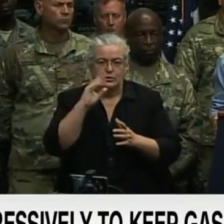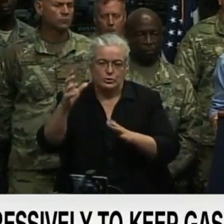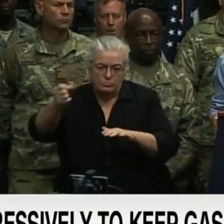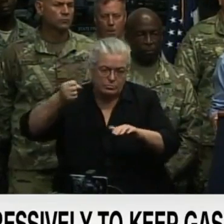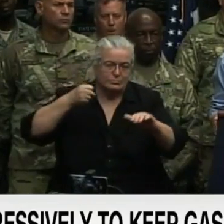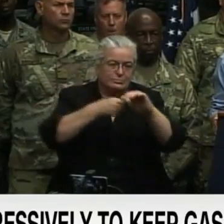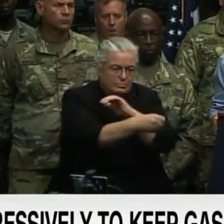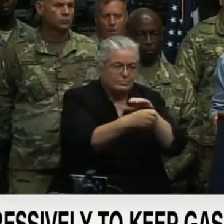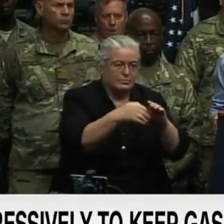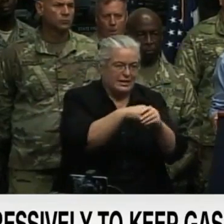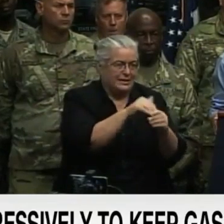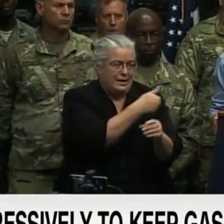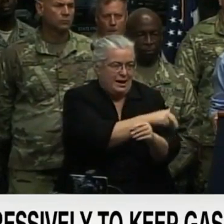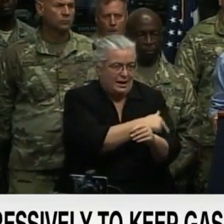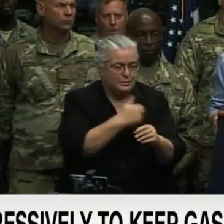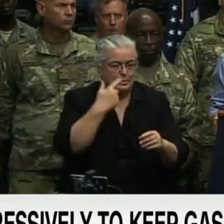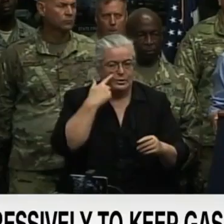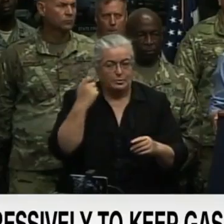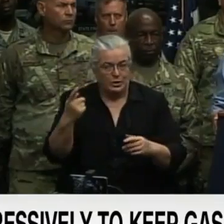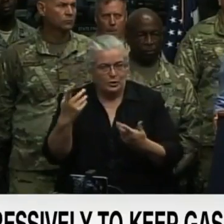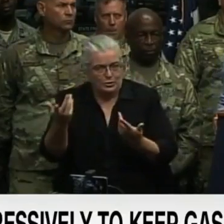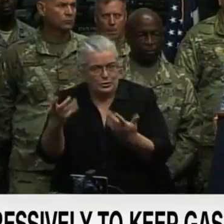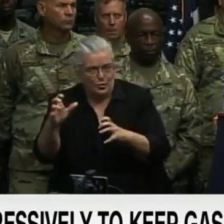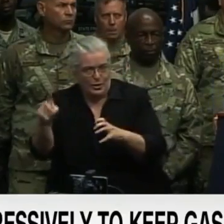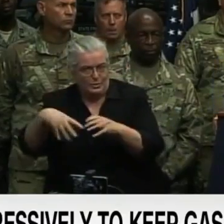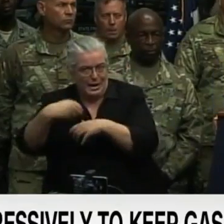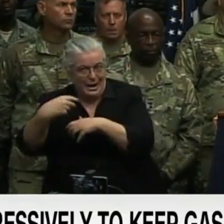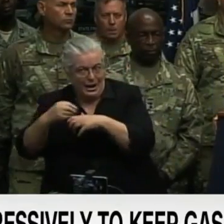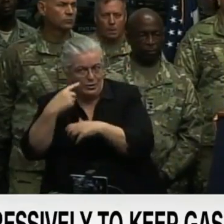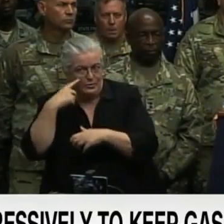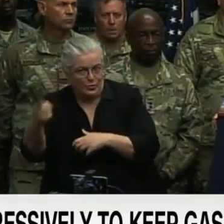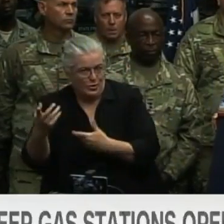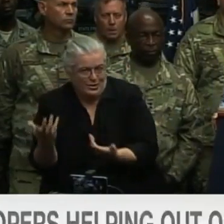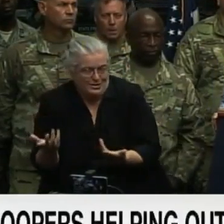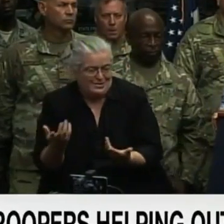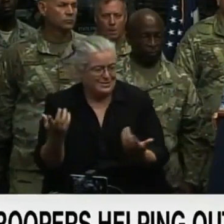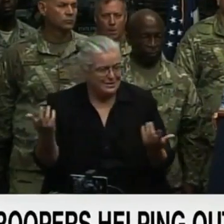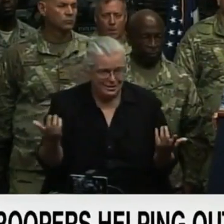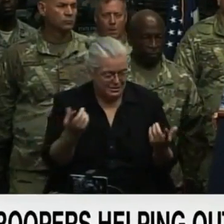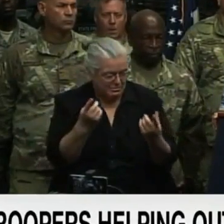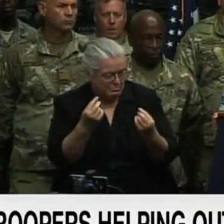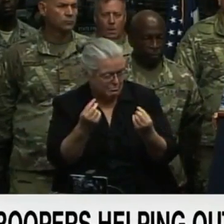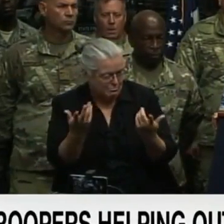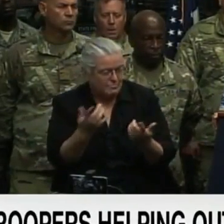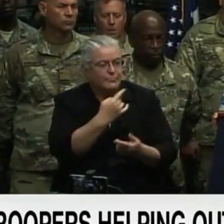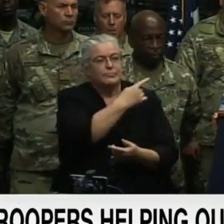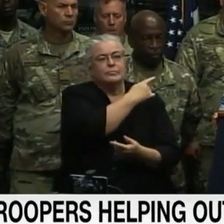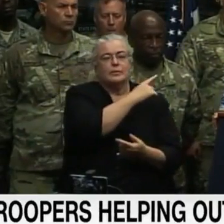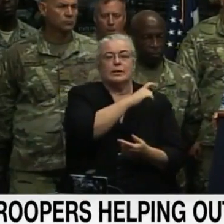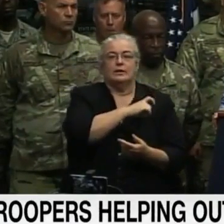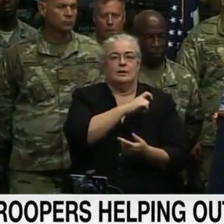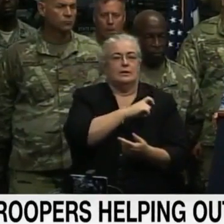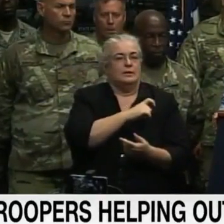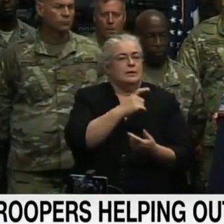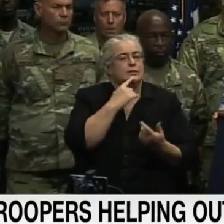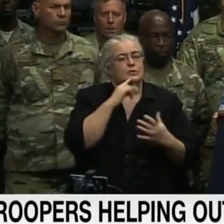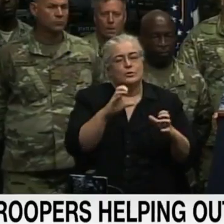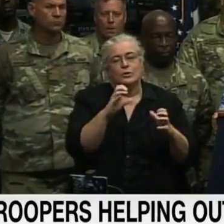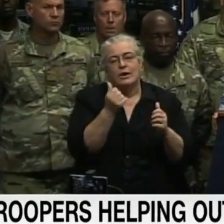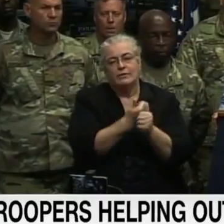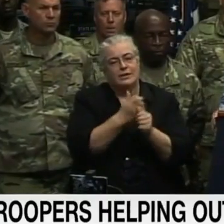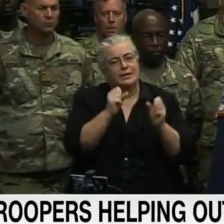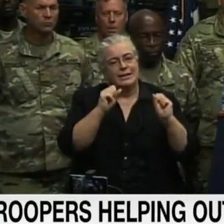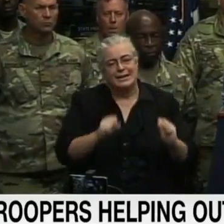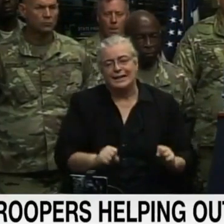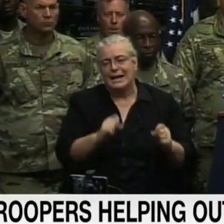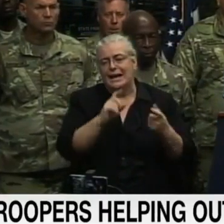cases. Our law enforcement has gone above and beyond all around the state to do everything they can to keep people safe.